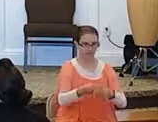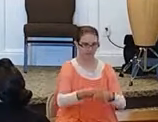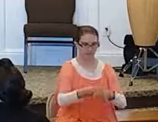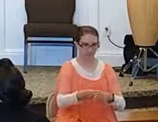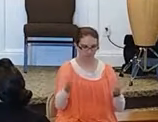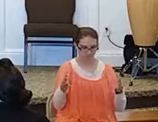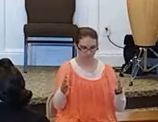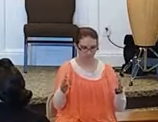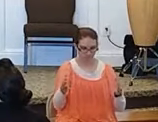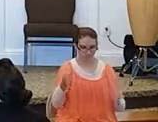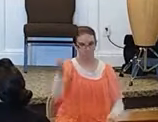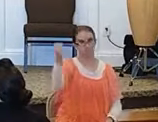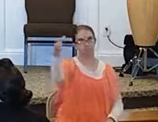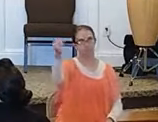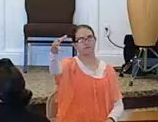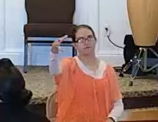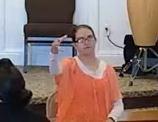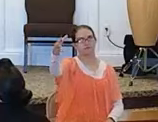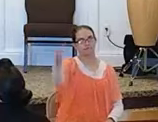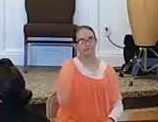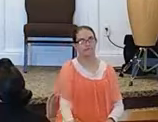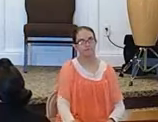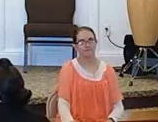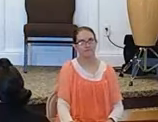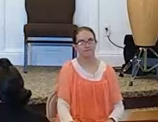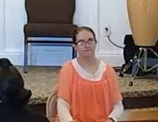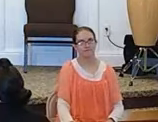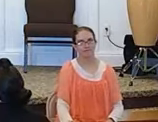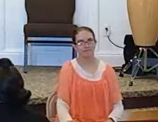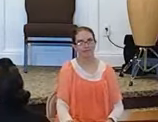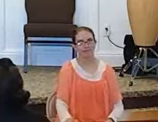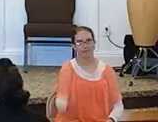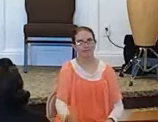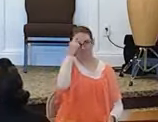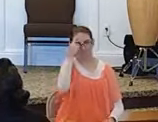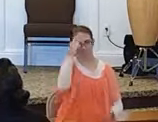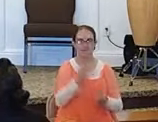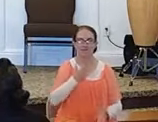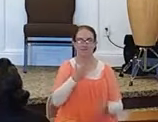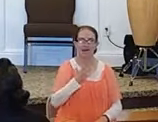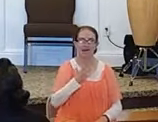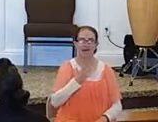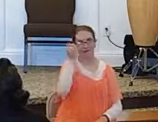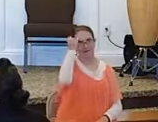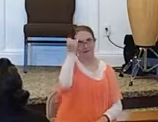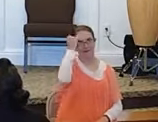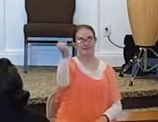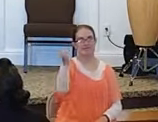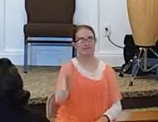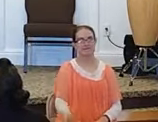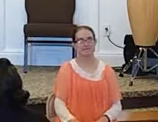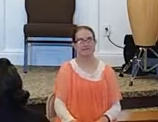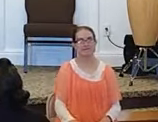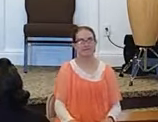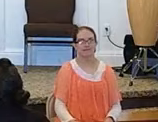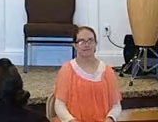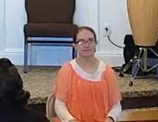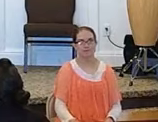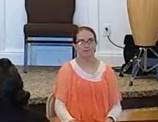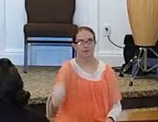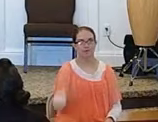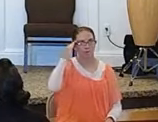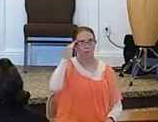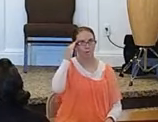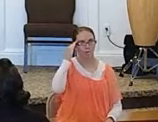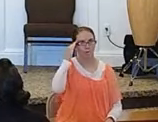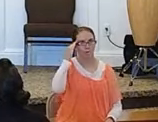that sin. They just dropped the stone. Now you can believe that's just my theory. Hallelujah. But you know what?